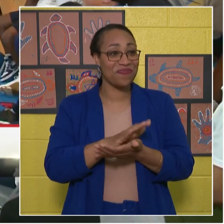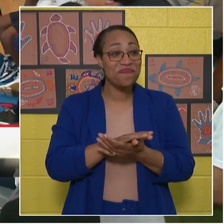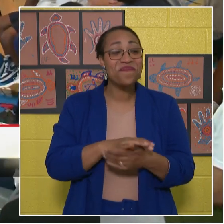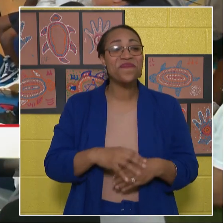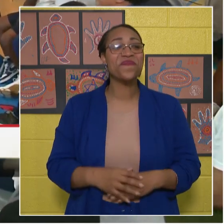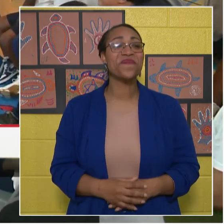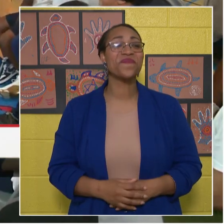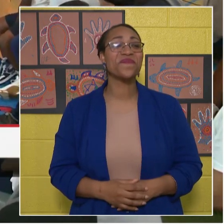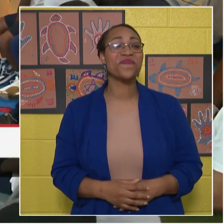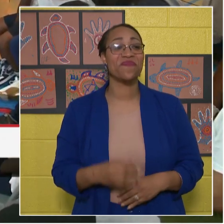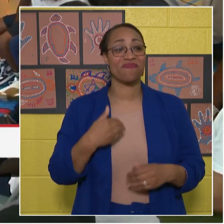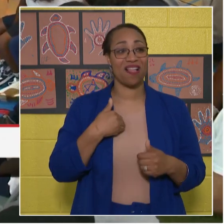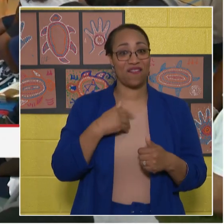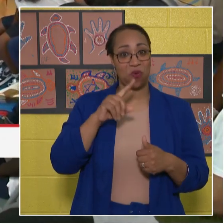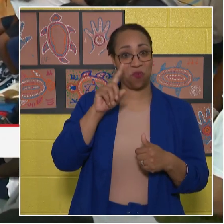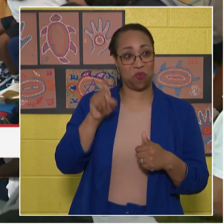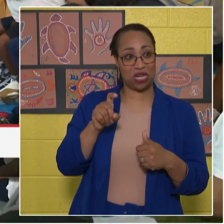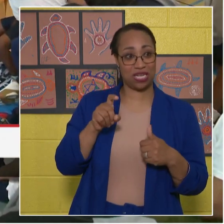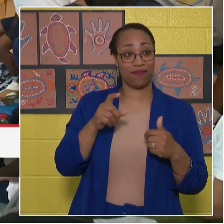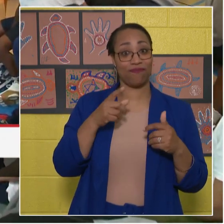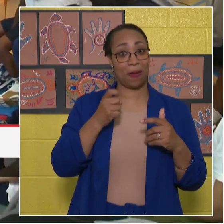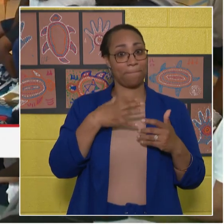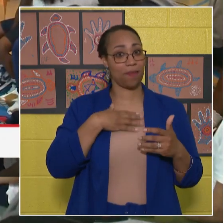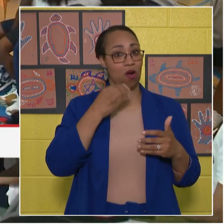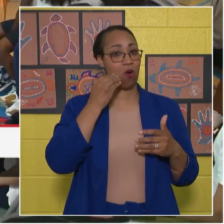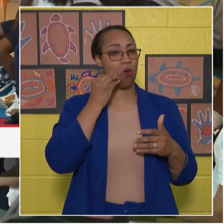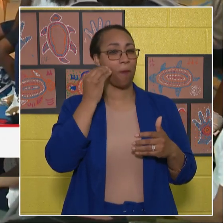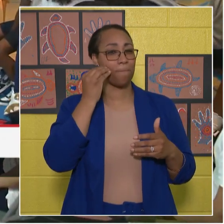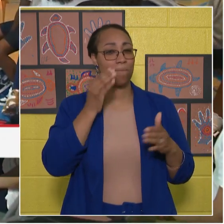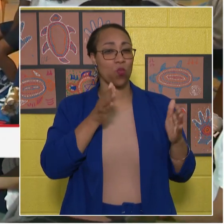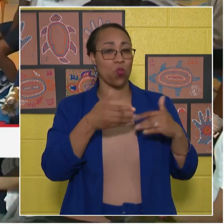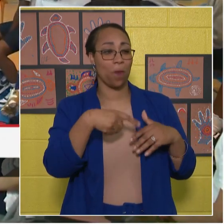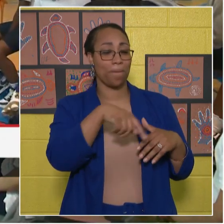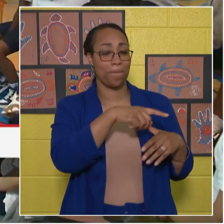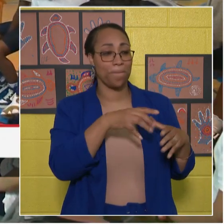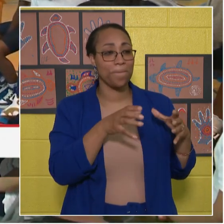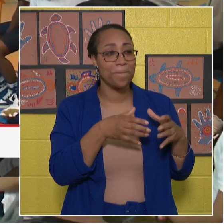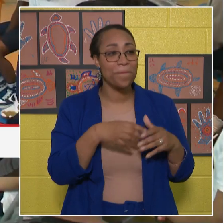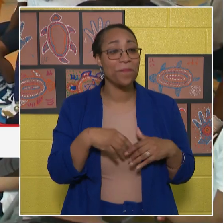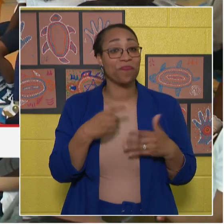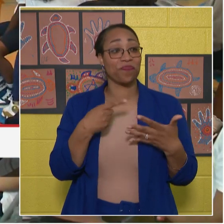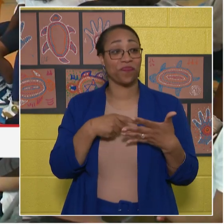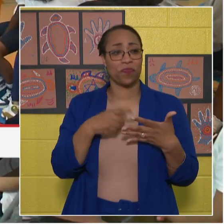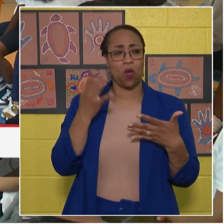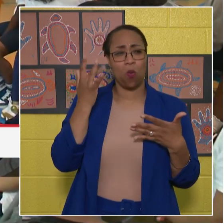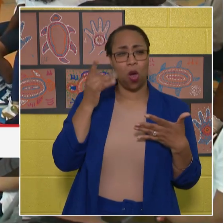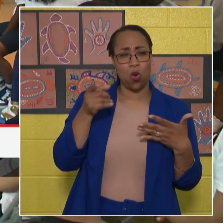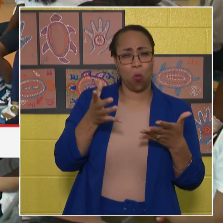would like to ask is, what made you want to become mayor? Okay.